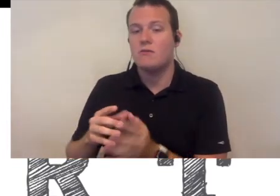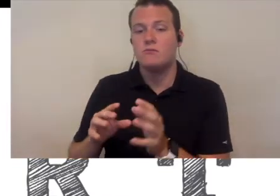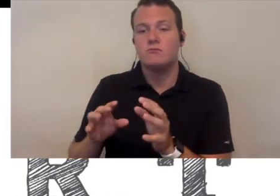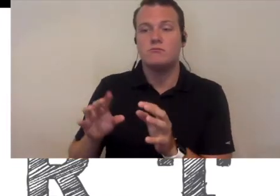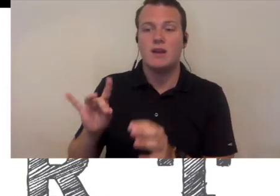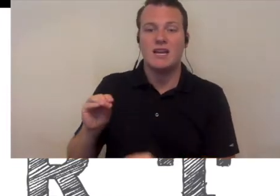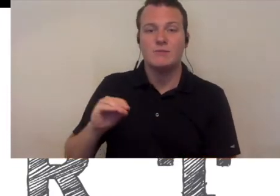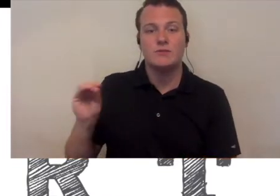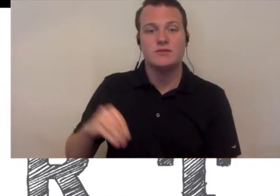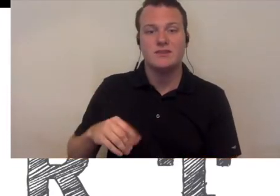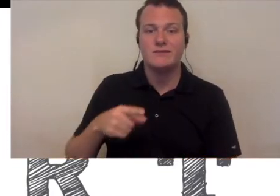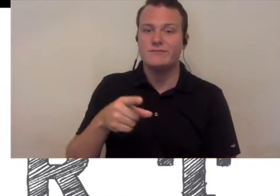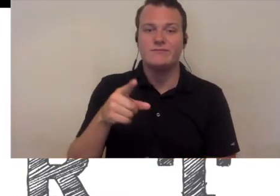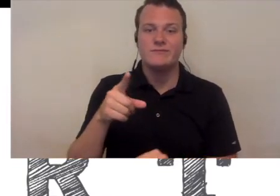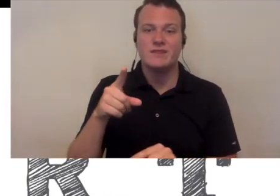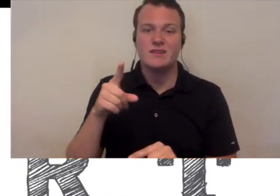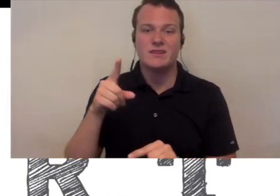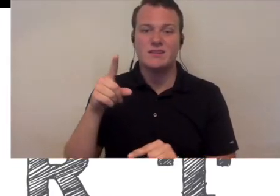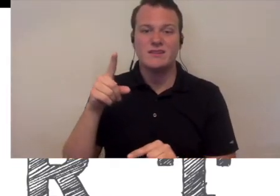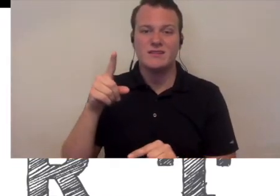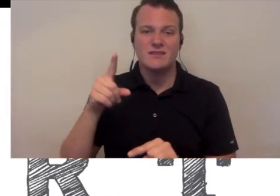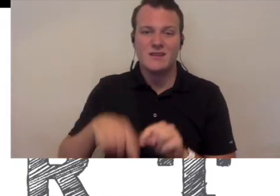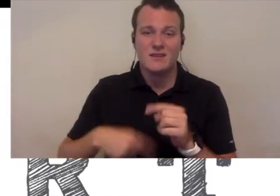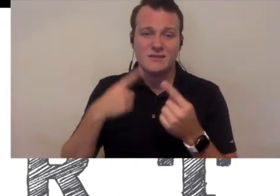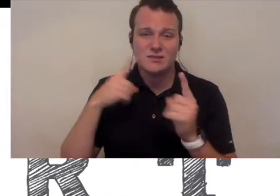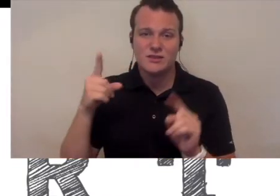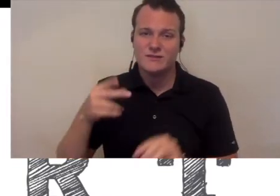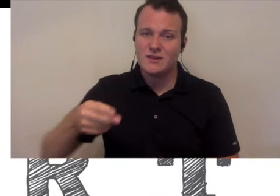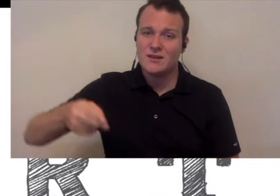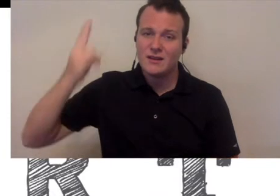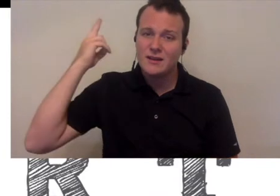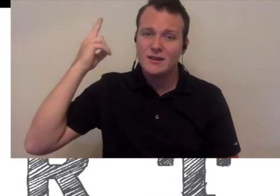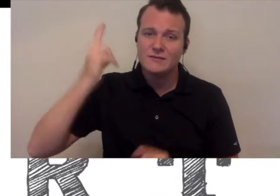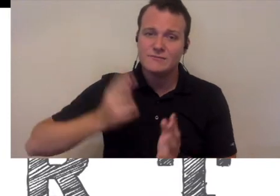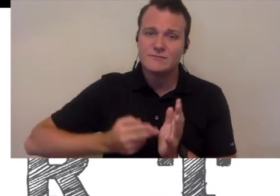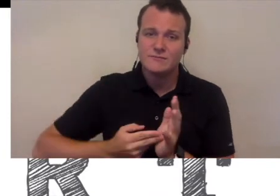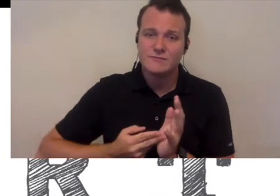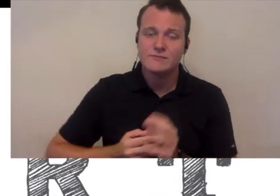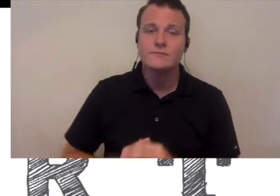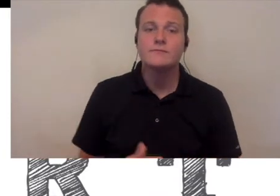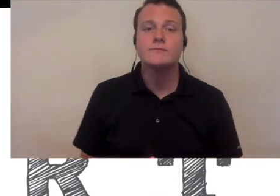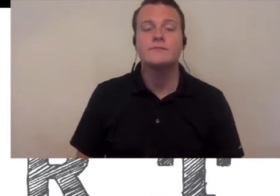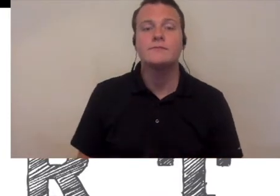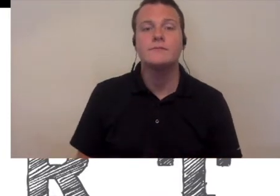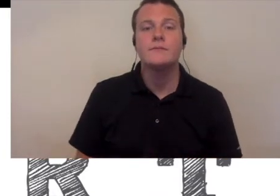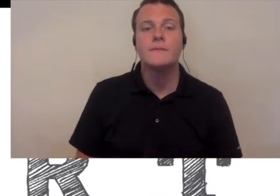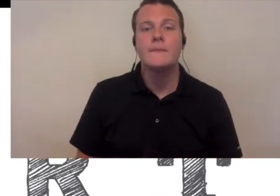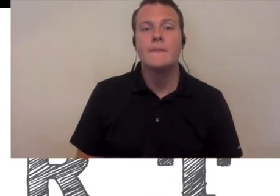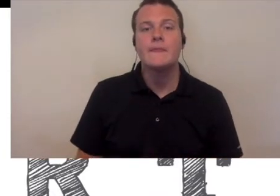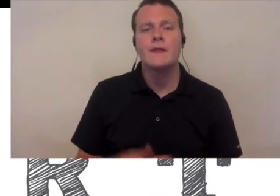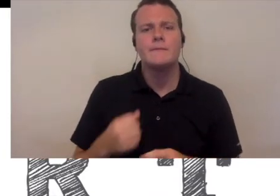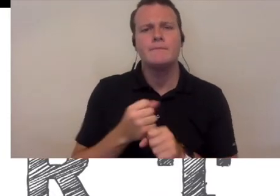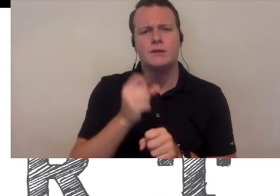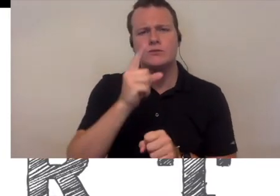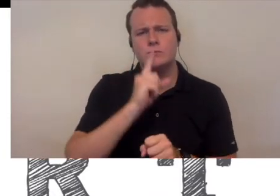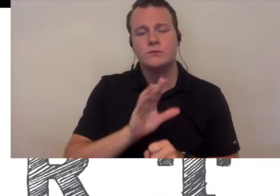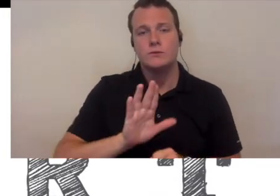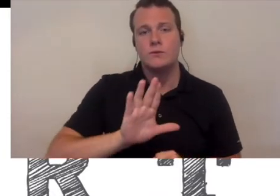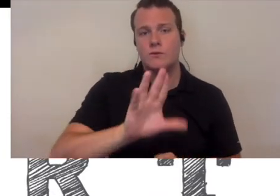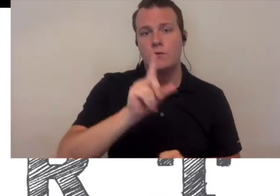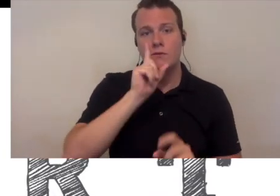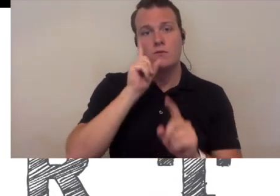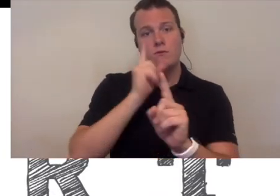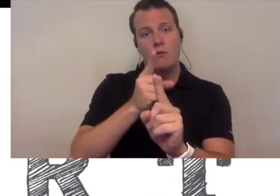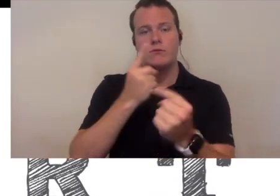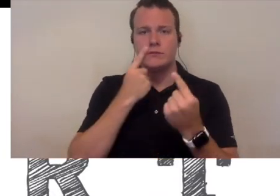attainable. That's really high. And so you want to make sure that your goals are attainable. And when you're first